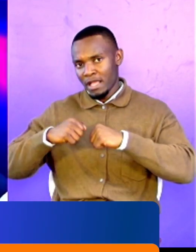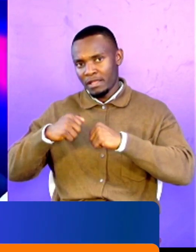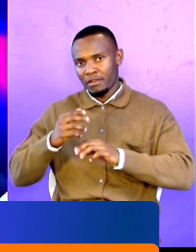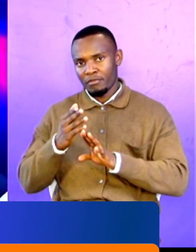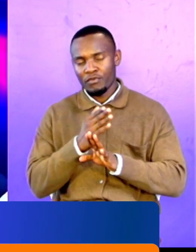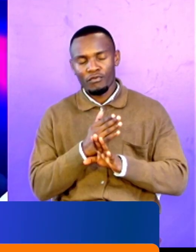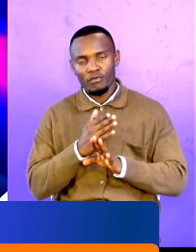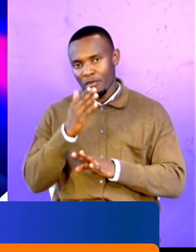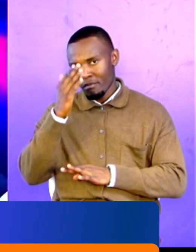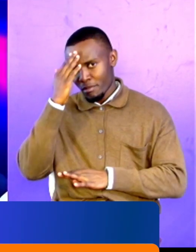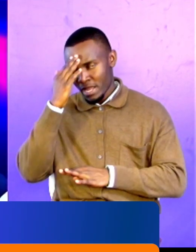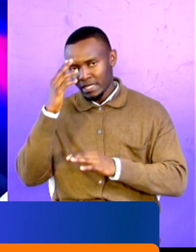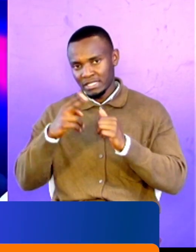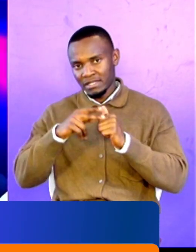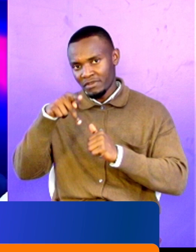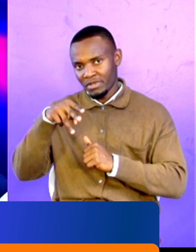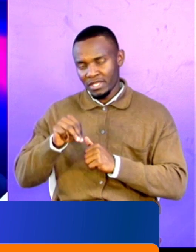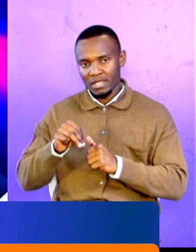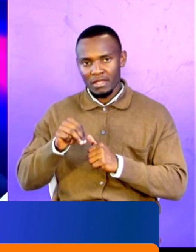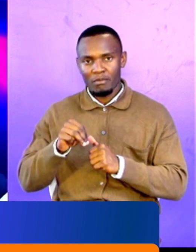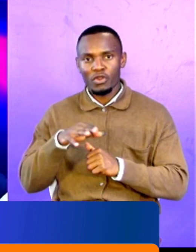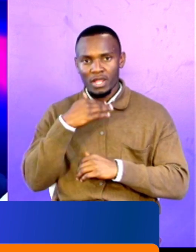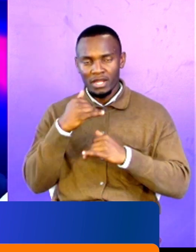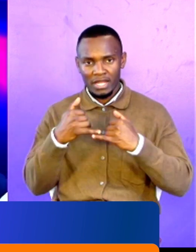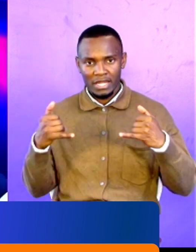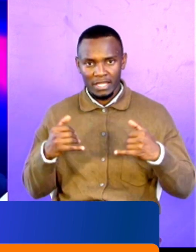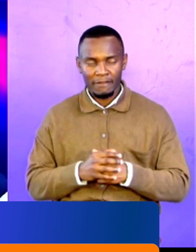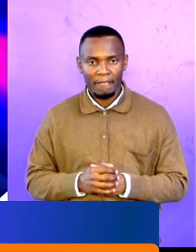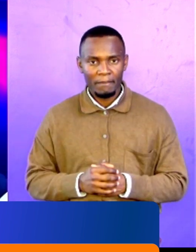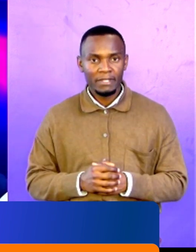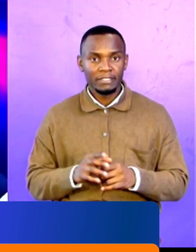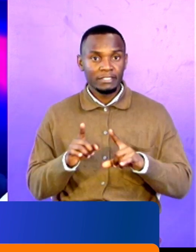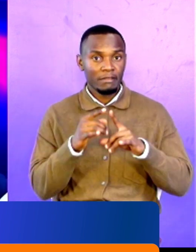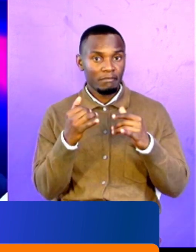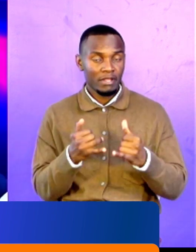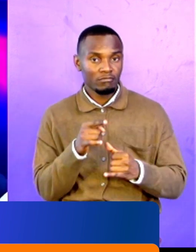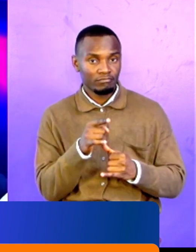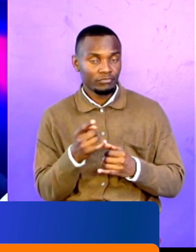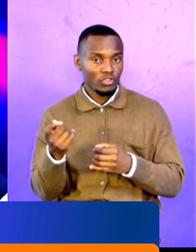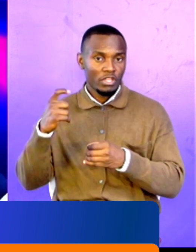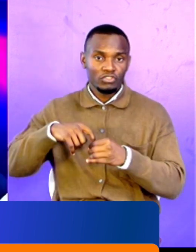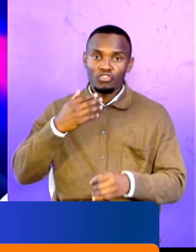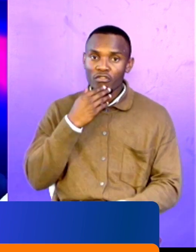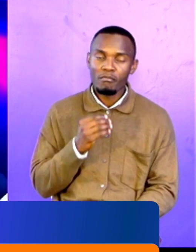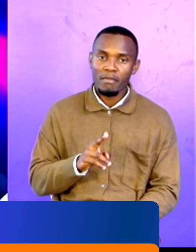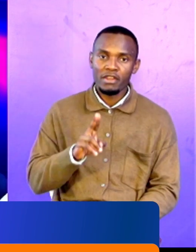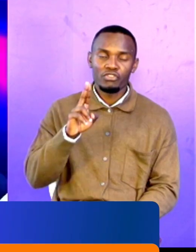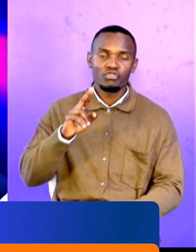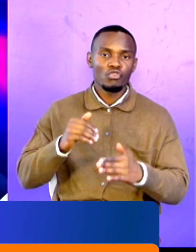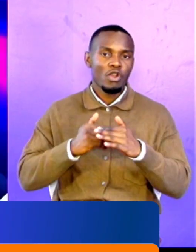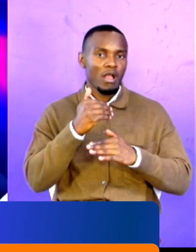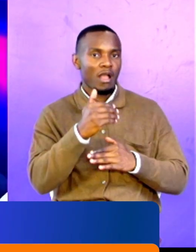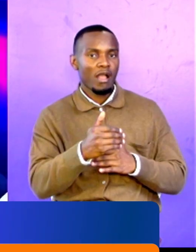deadline. And Royal Antwerp goalkeeper Sems Elame is on the verge, joined Manchester United after